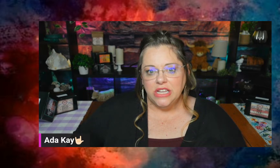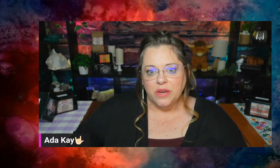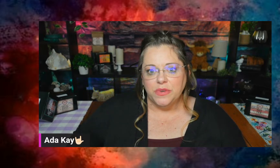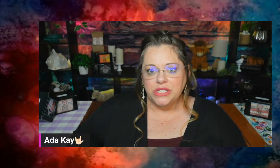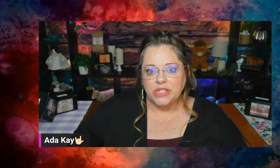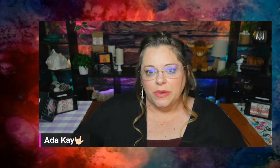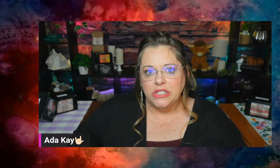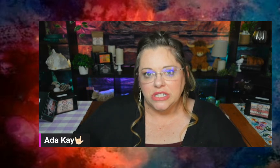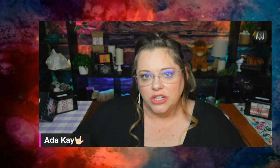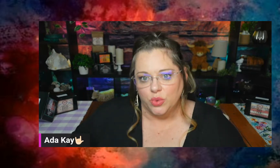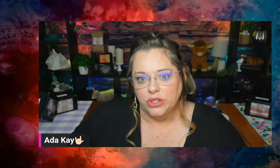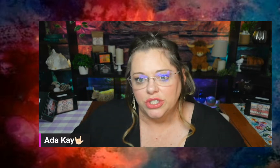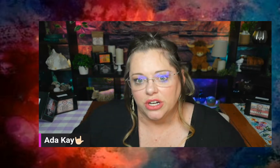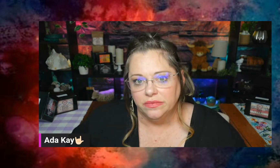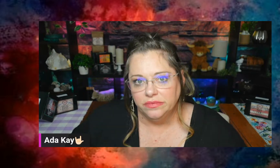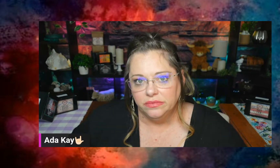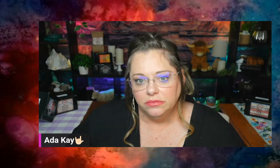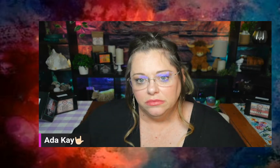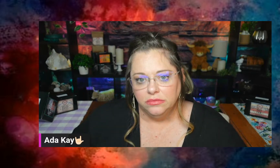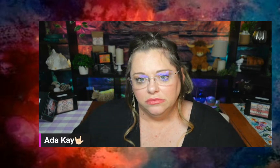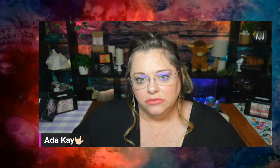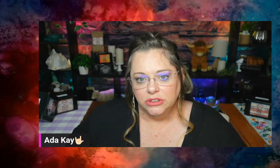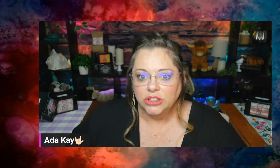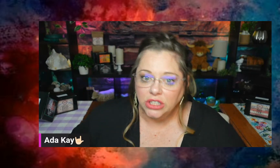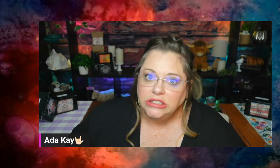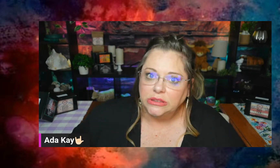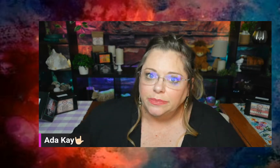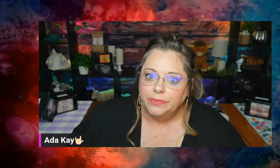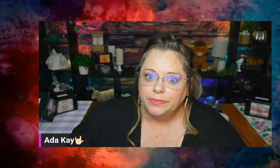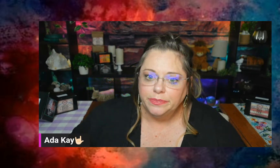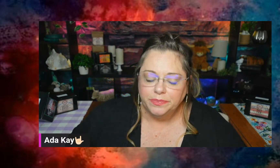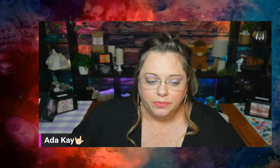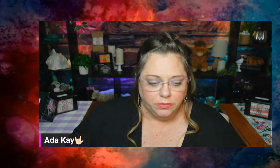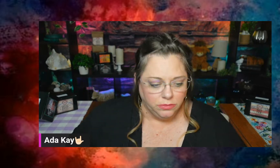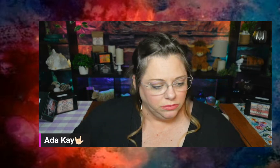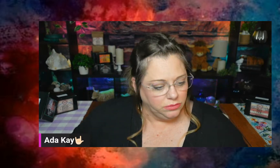It can take up to 6 months to get a wheelchair because they're custom.